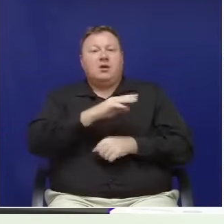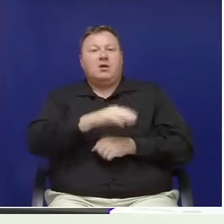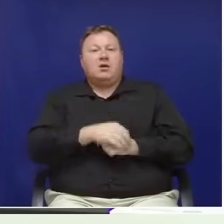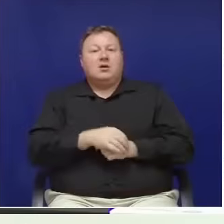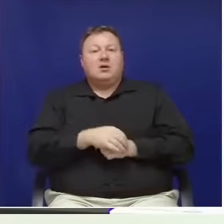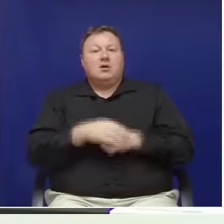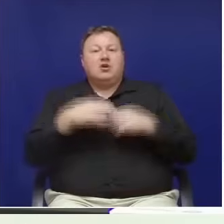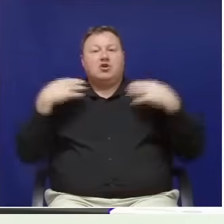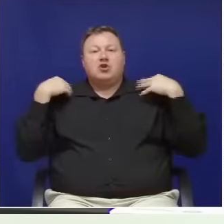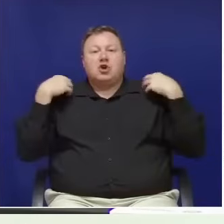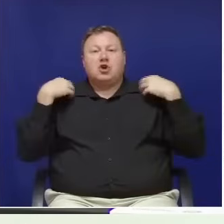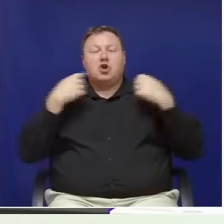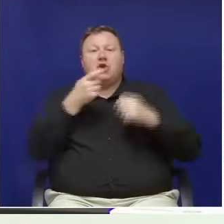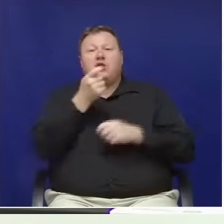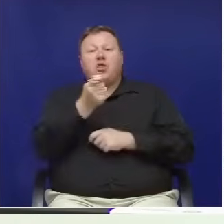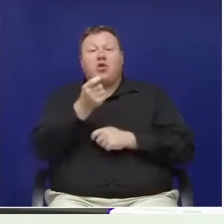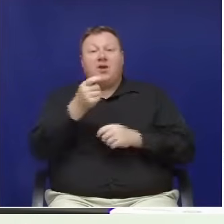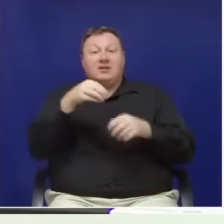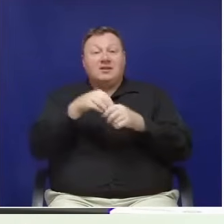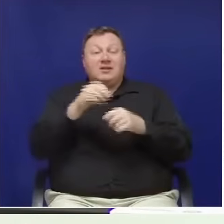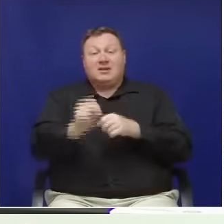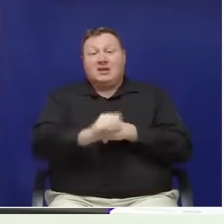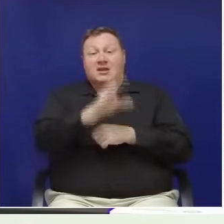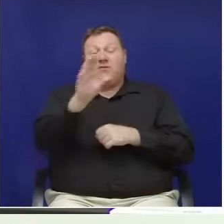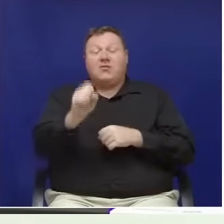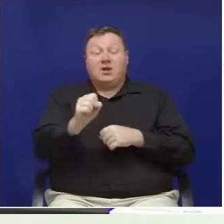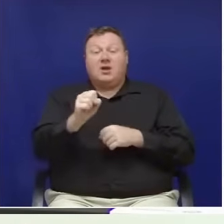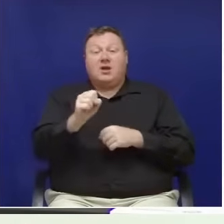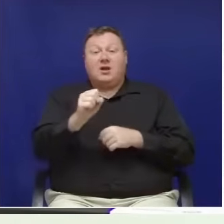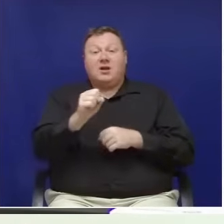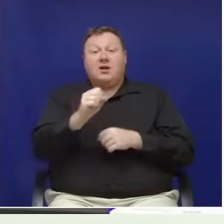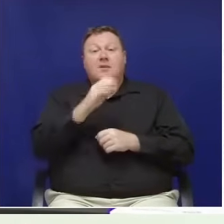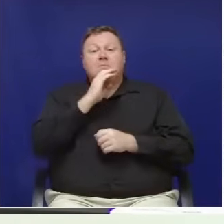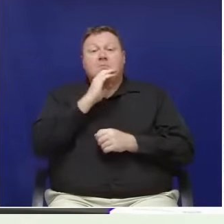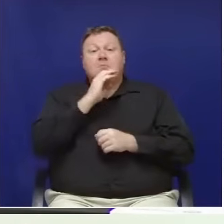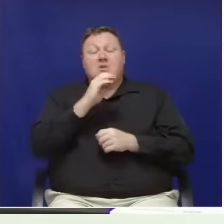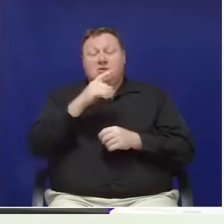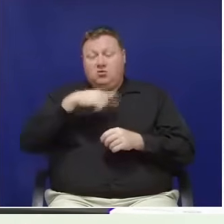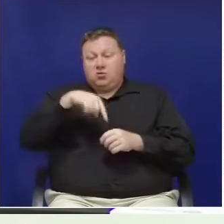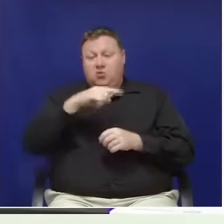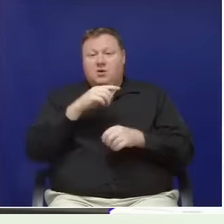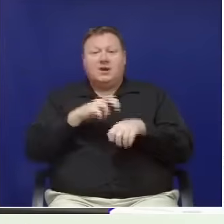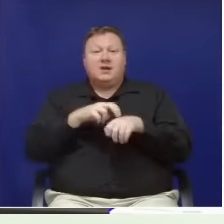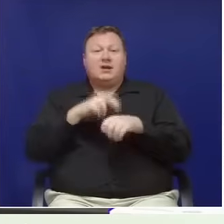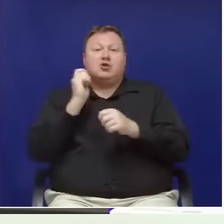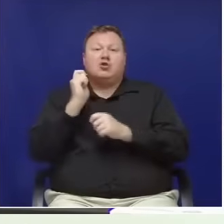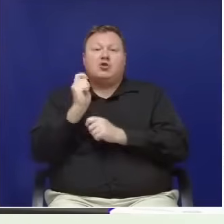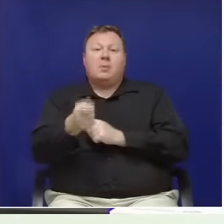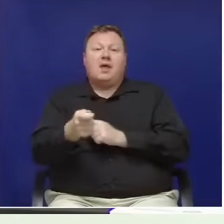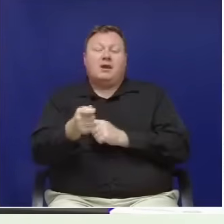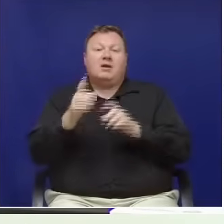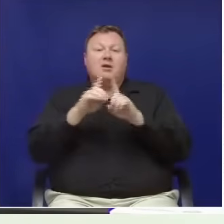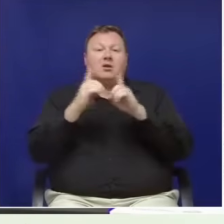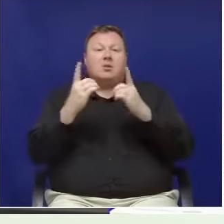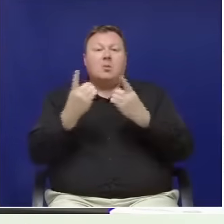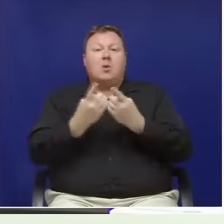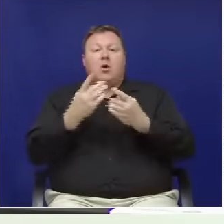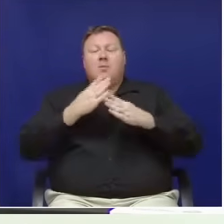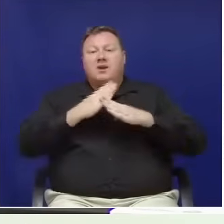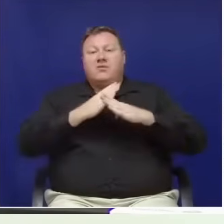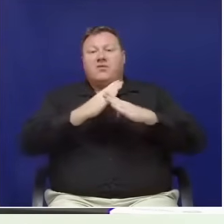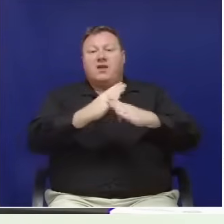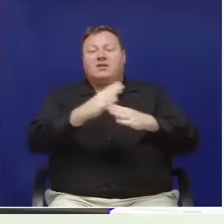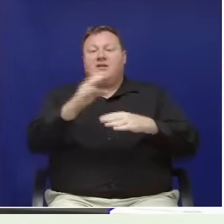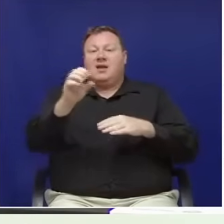South Africa warrants us that we must spend and make sure that the Department of Defense or the